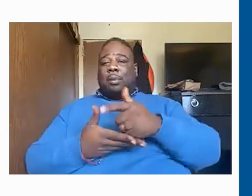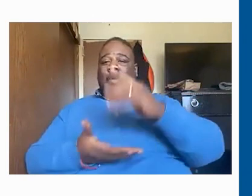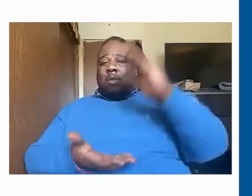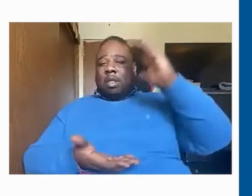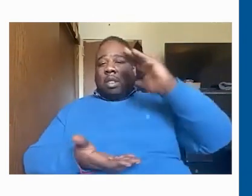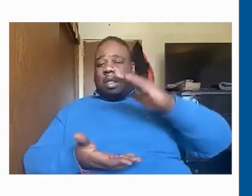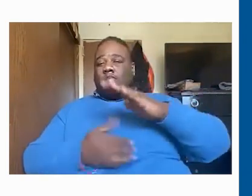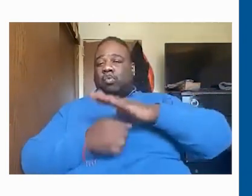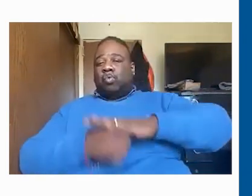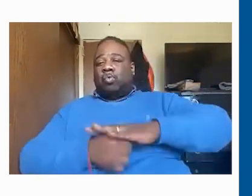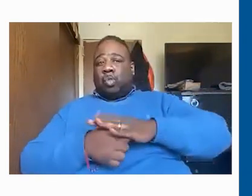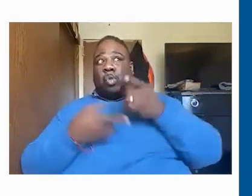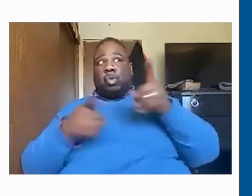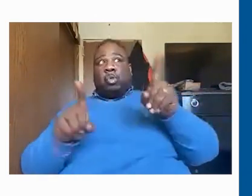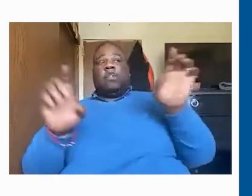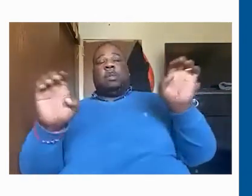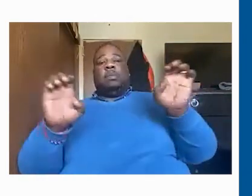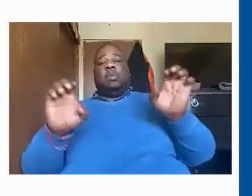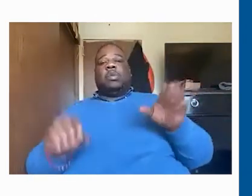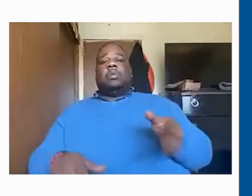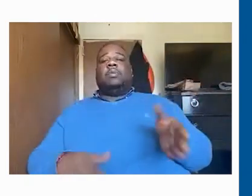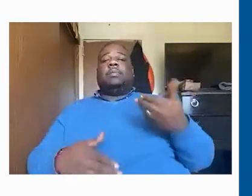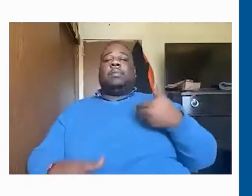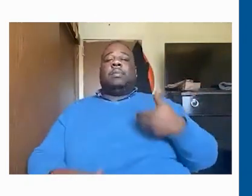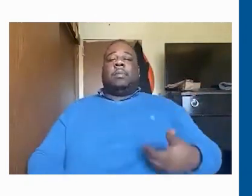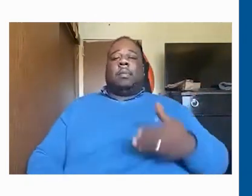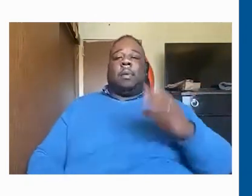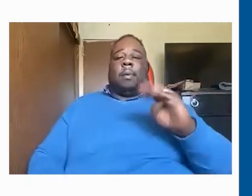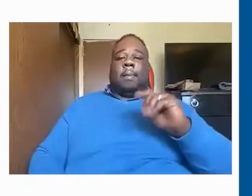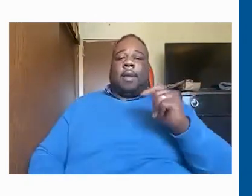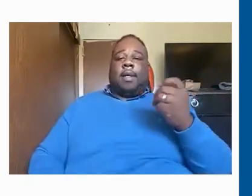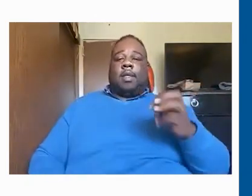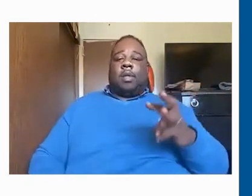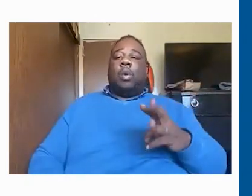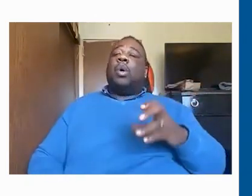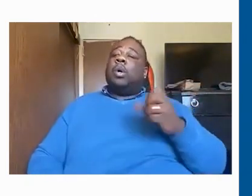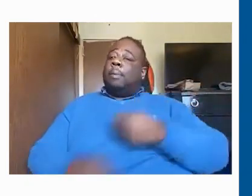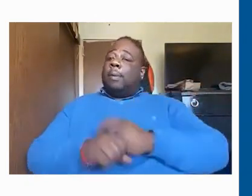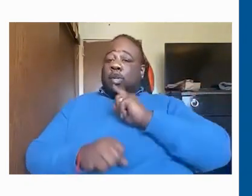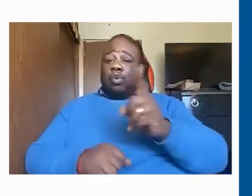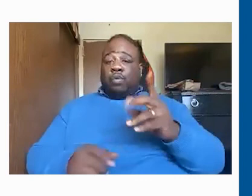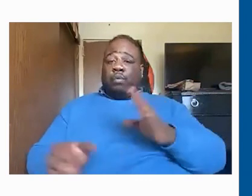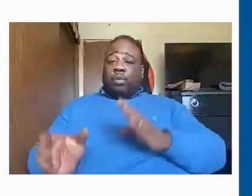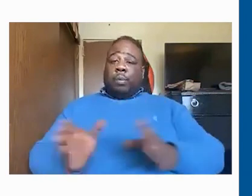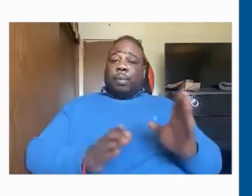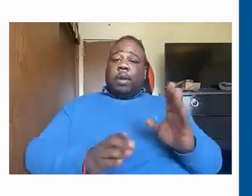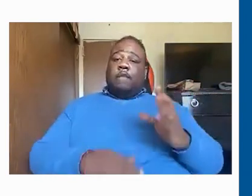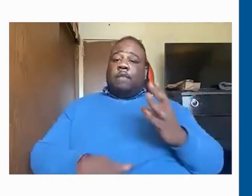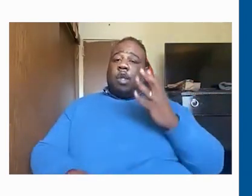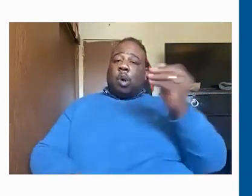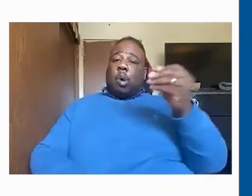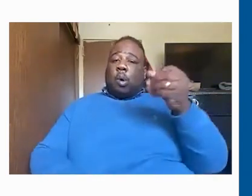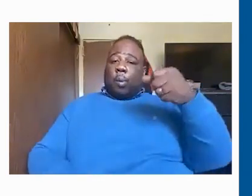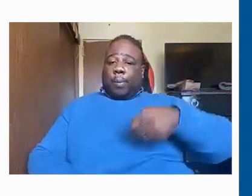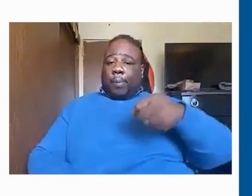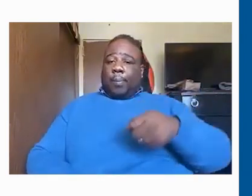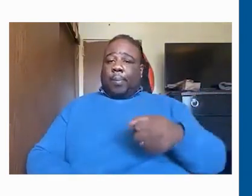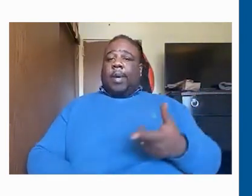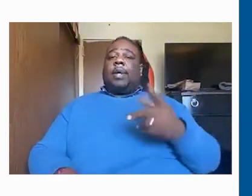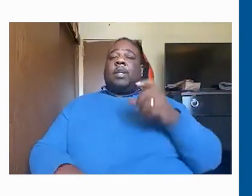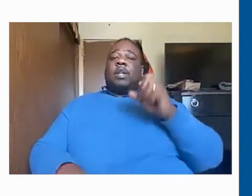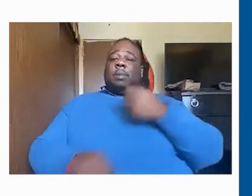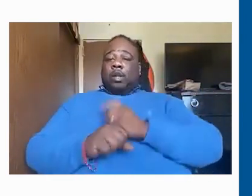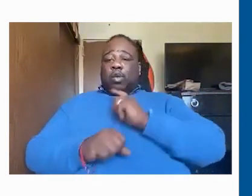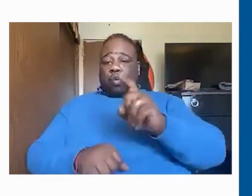presentation, if you only get a couple things, put a go bag together, have the supplies at home, enough supplies that you can stay safe during an